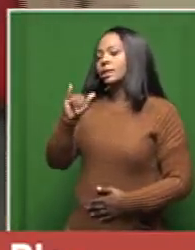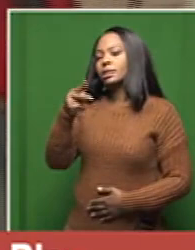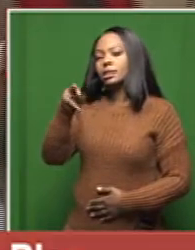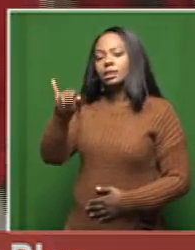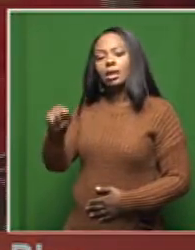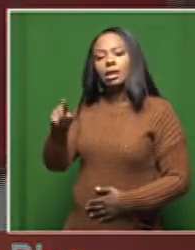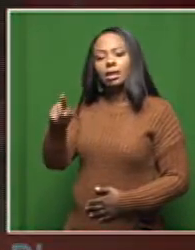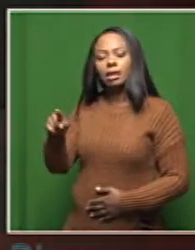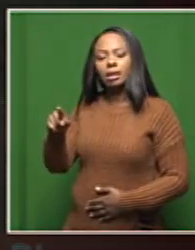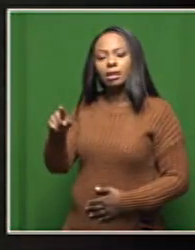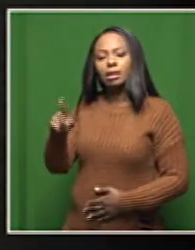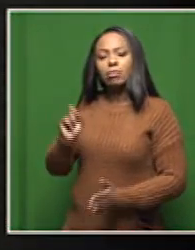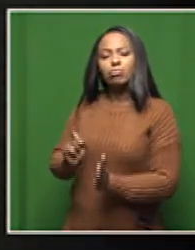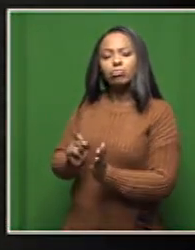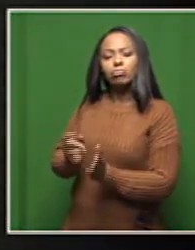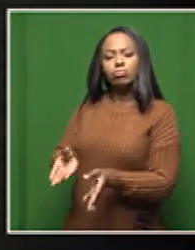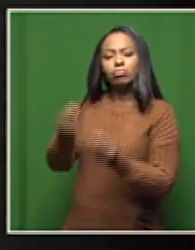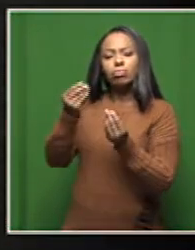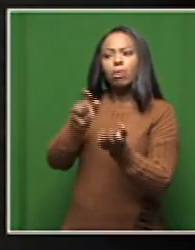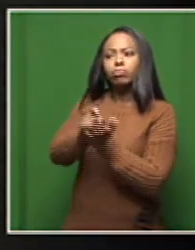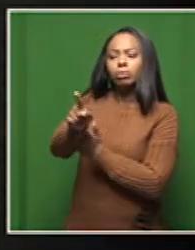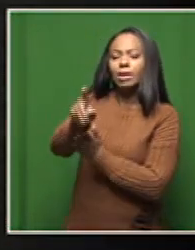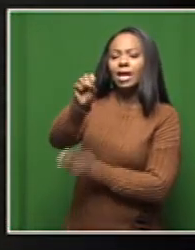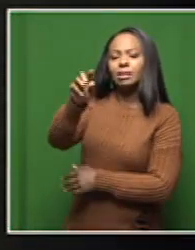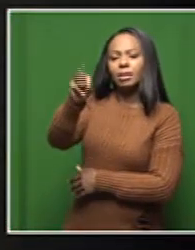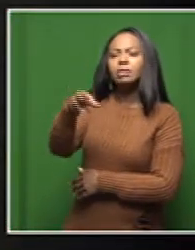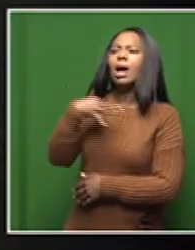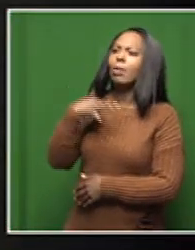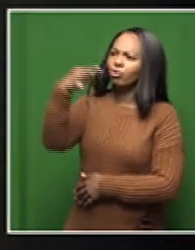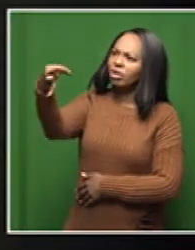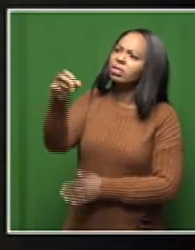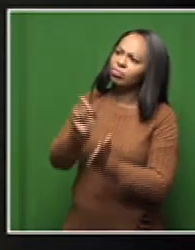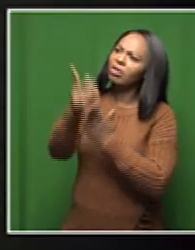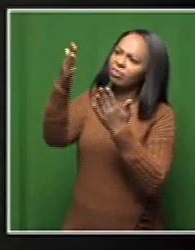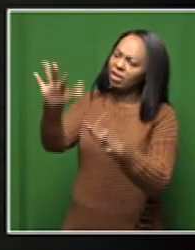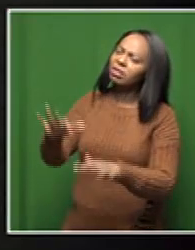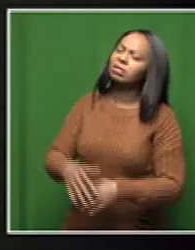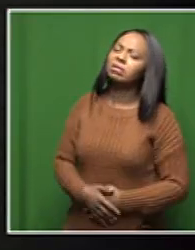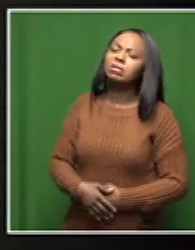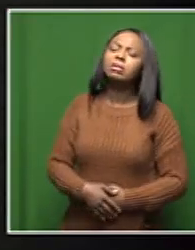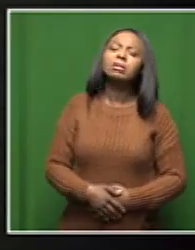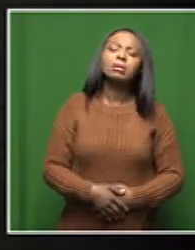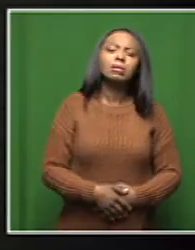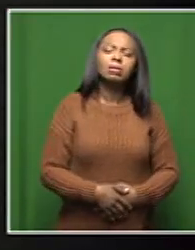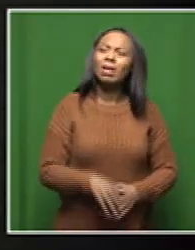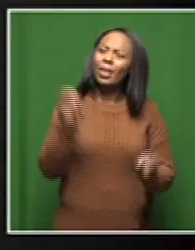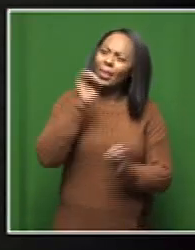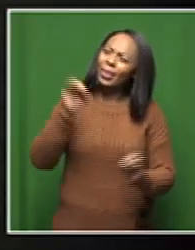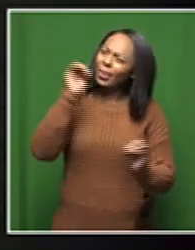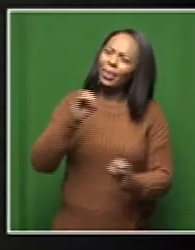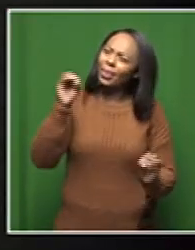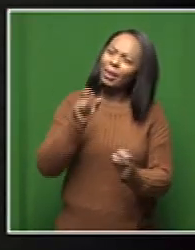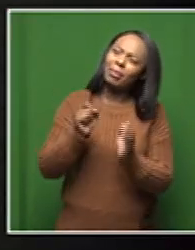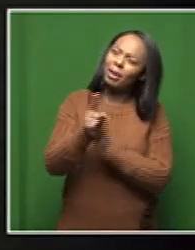send the SMS? Did you register? Yes, we sent an application, sir. Yes, we did. All right. Yeah. And you haven't had any SMS telling you that